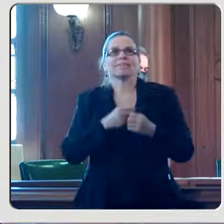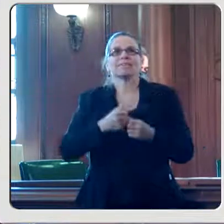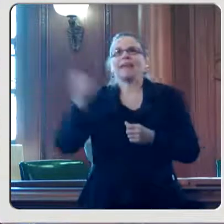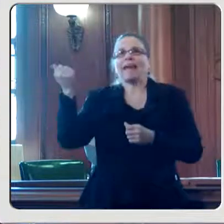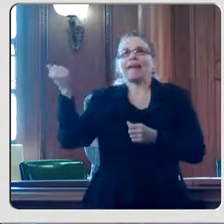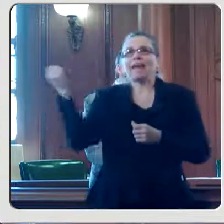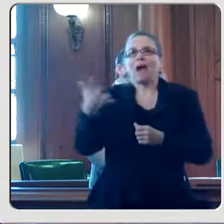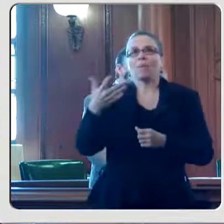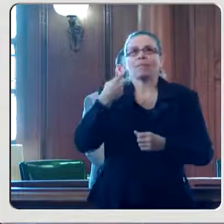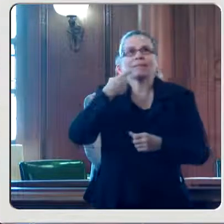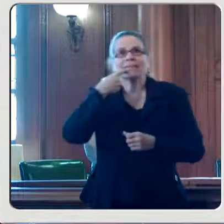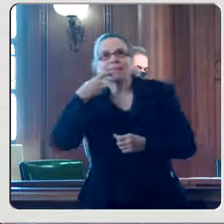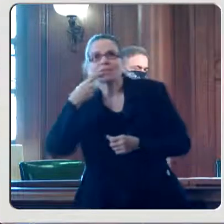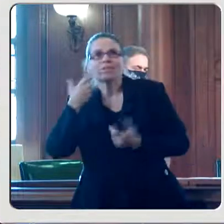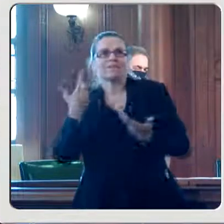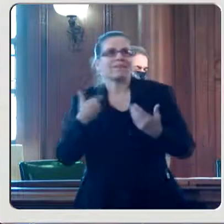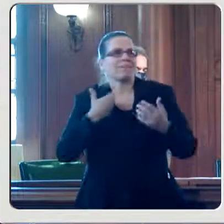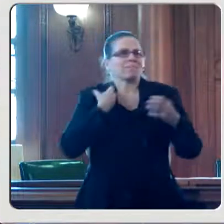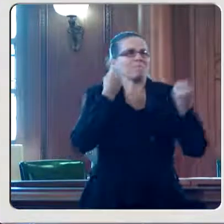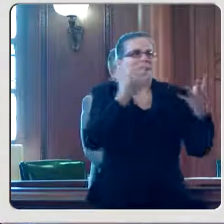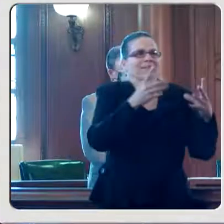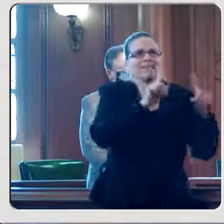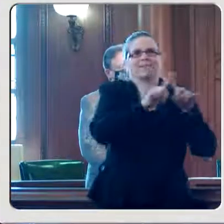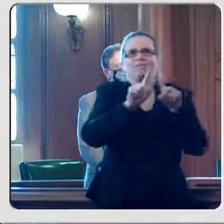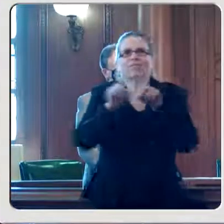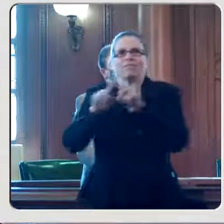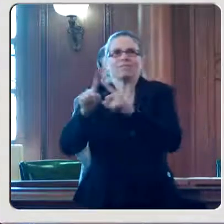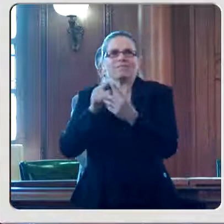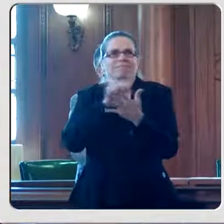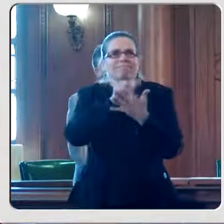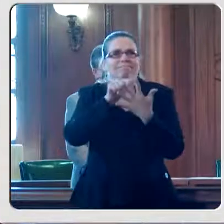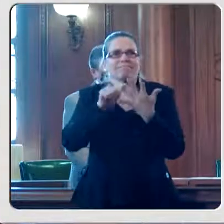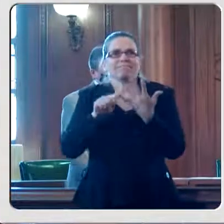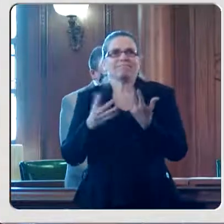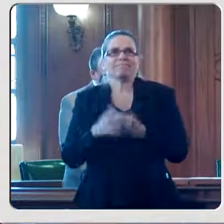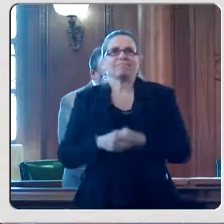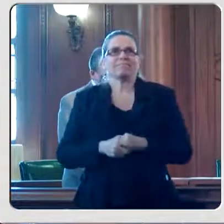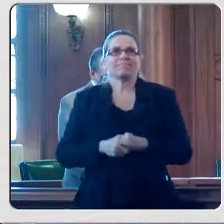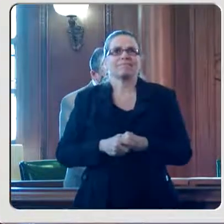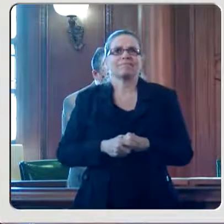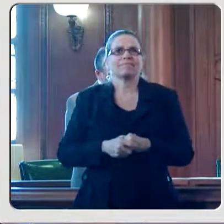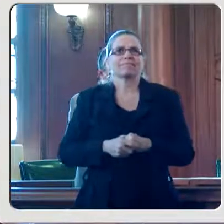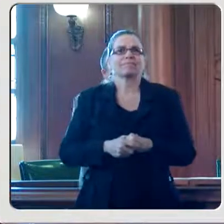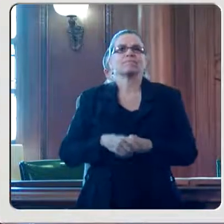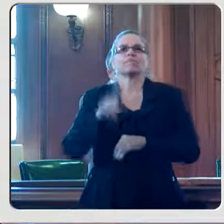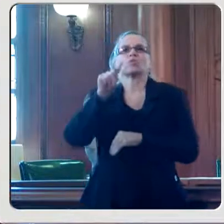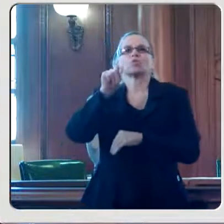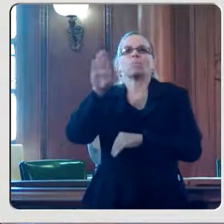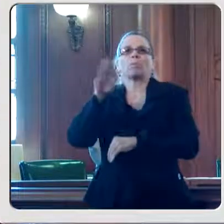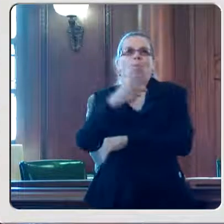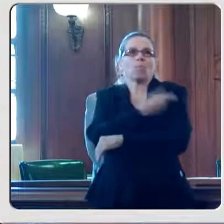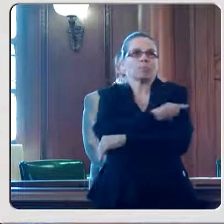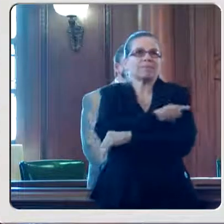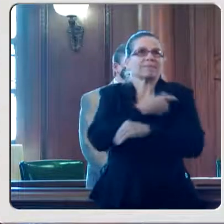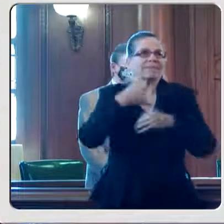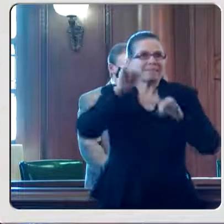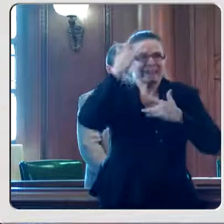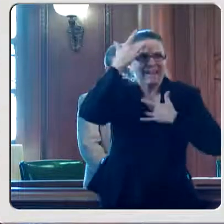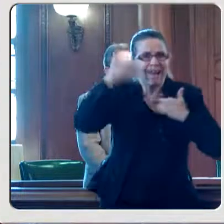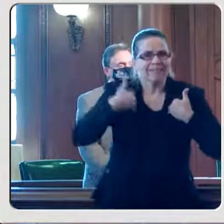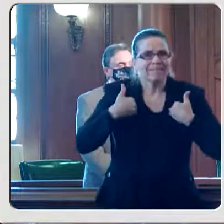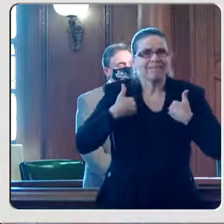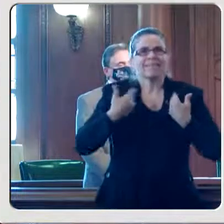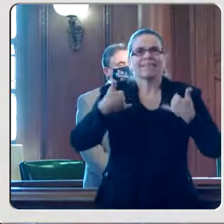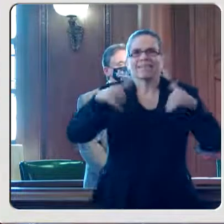is still dealing with tuberculosis and other communicable diseases. Environmental health is still having to